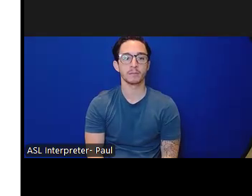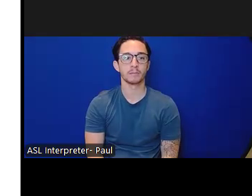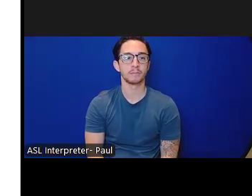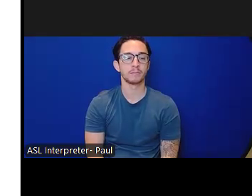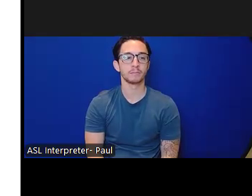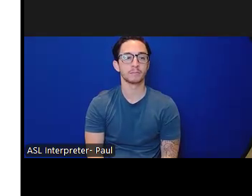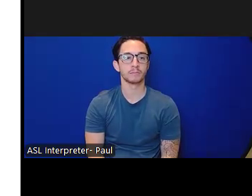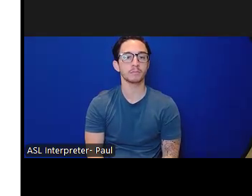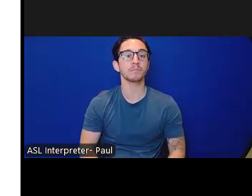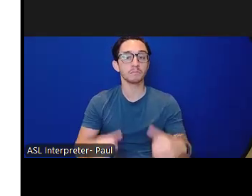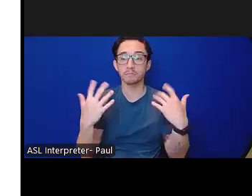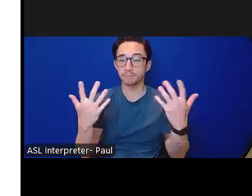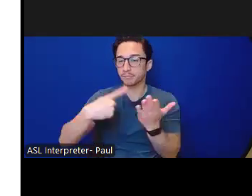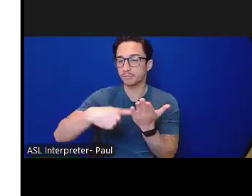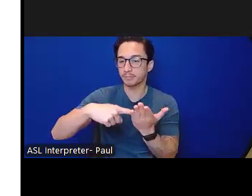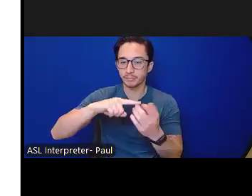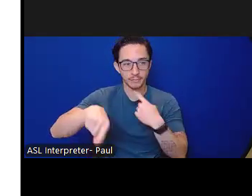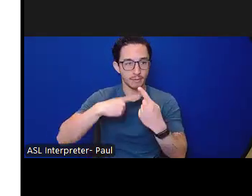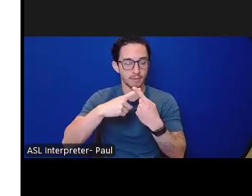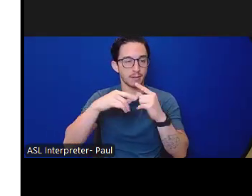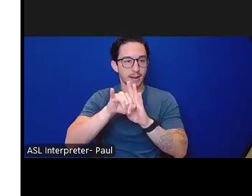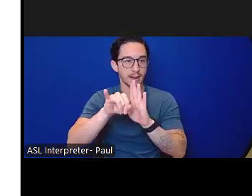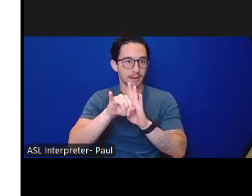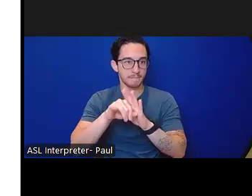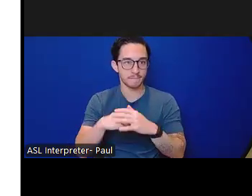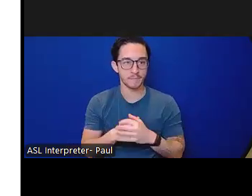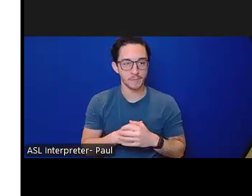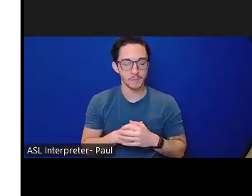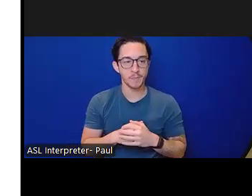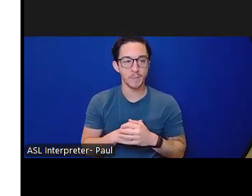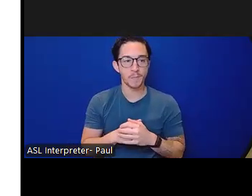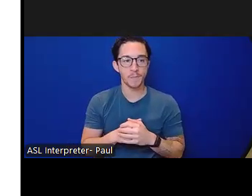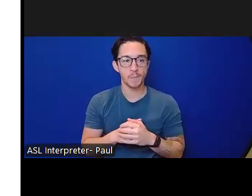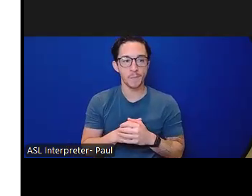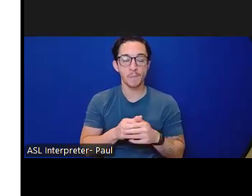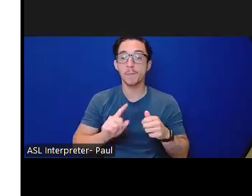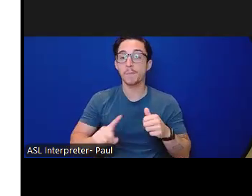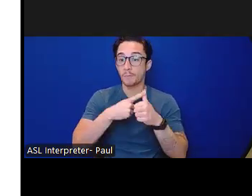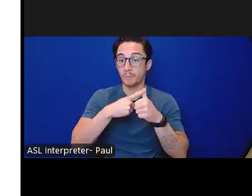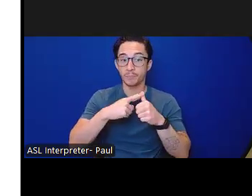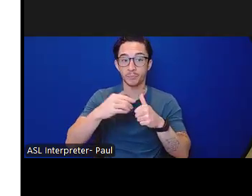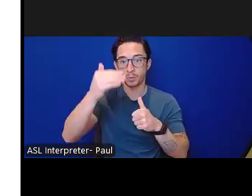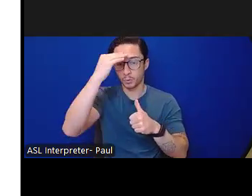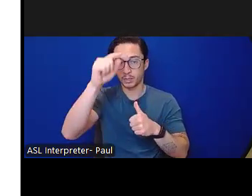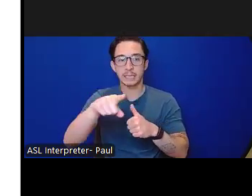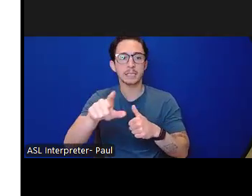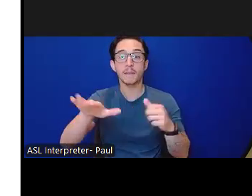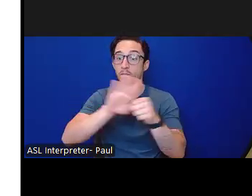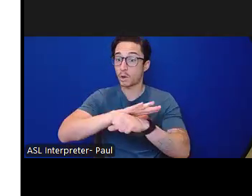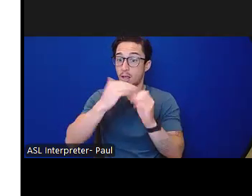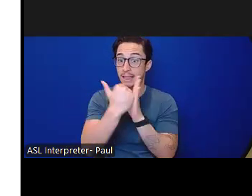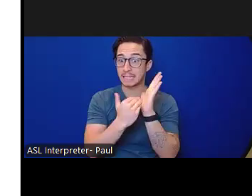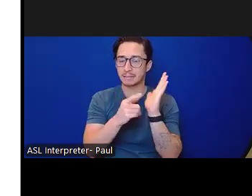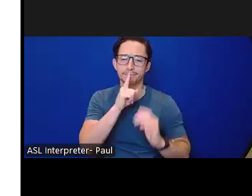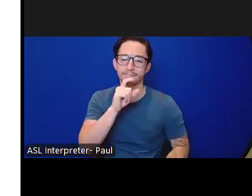So let's talk about identity. The first thing I want you to know is that this is not an exhaustive list, right? And it